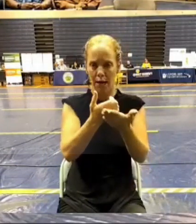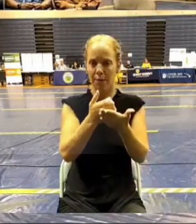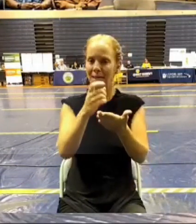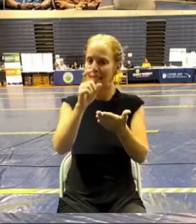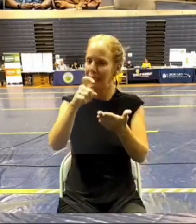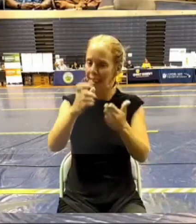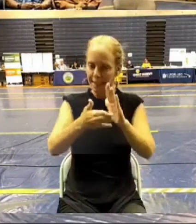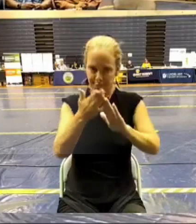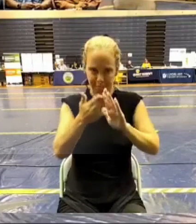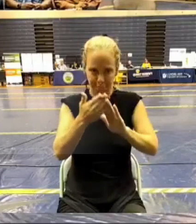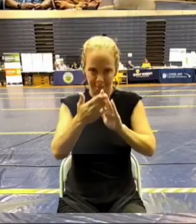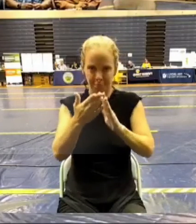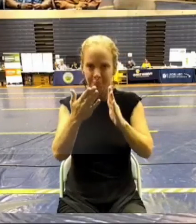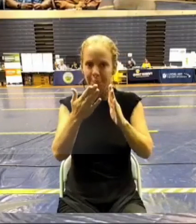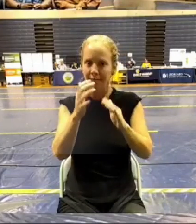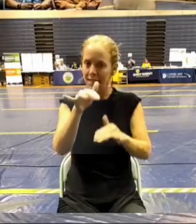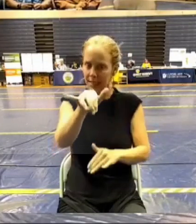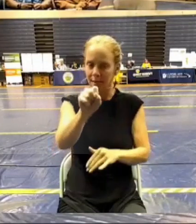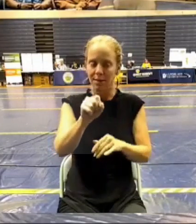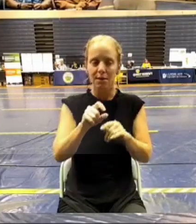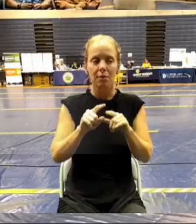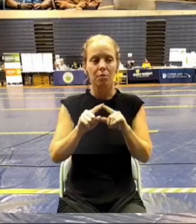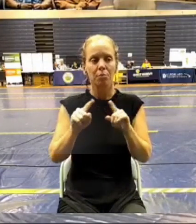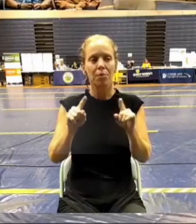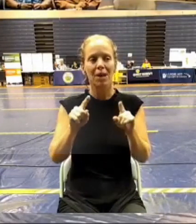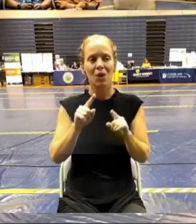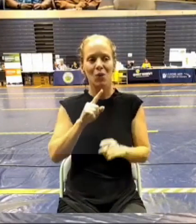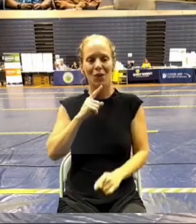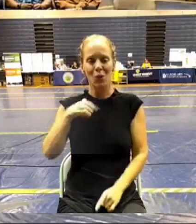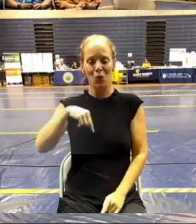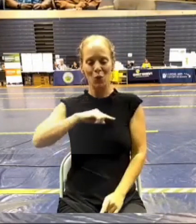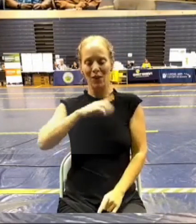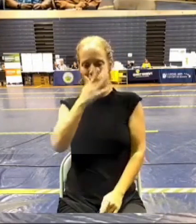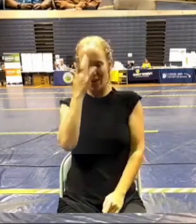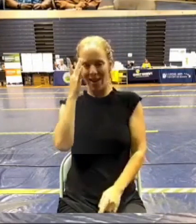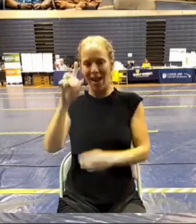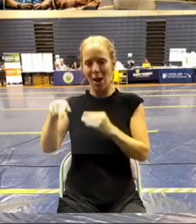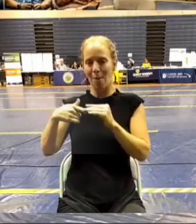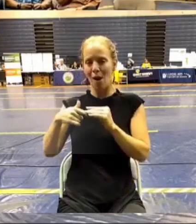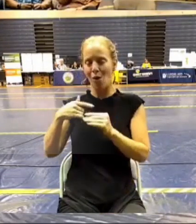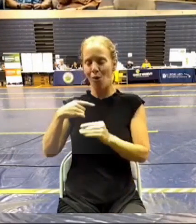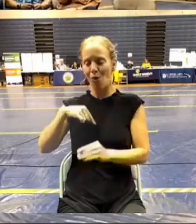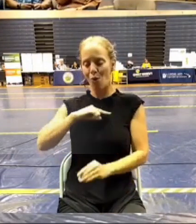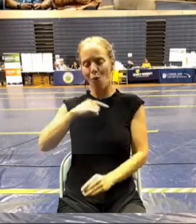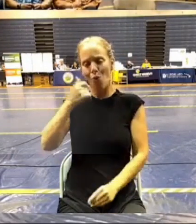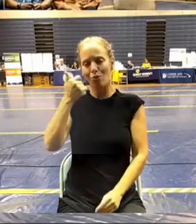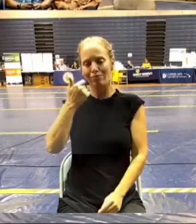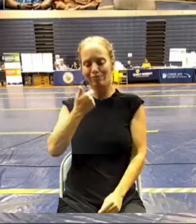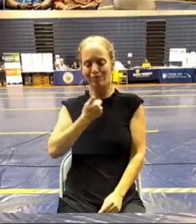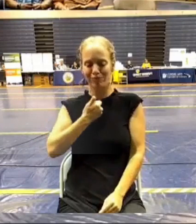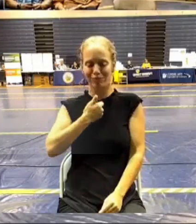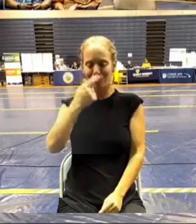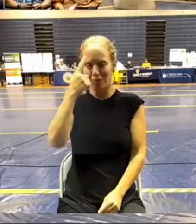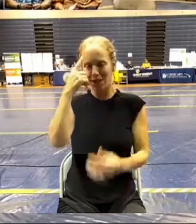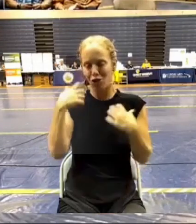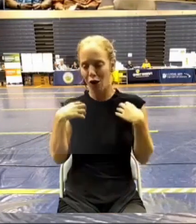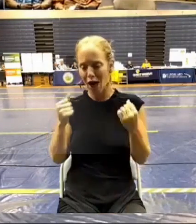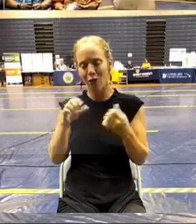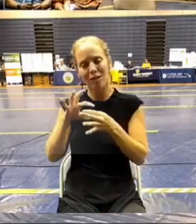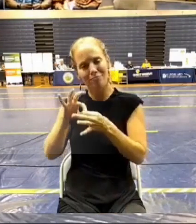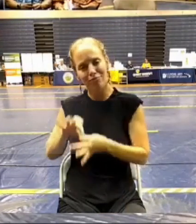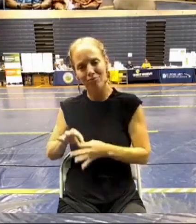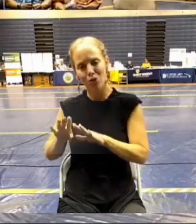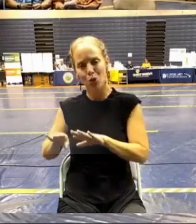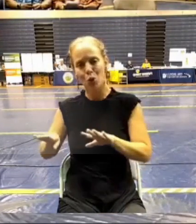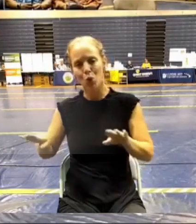get going. But sometimes, you know, we ourselves, we forget about our own mental health, our youth, and as